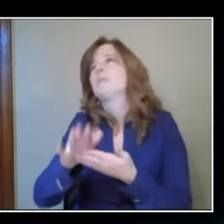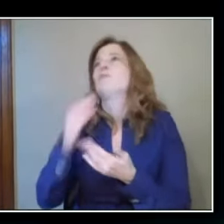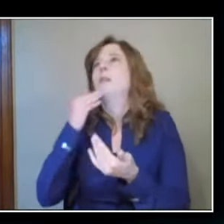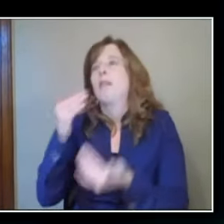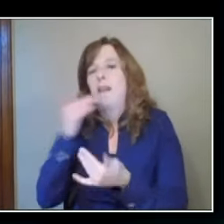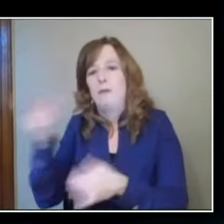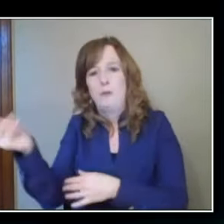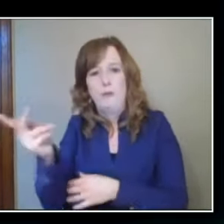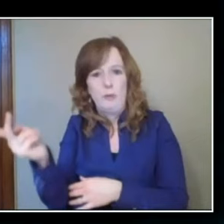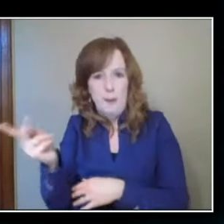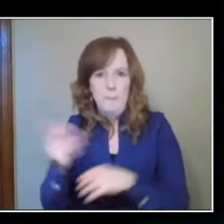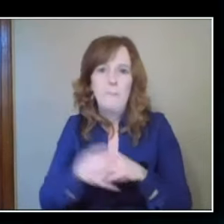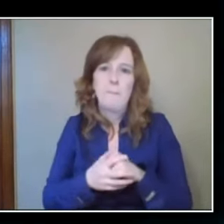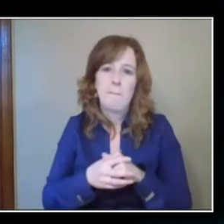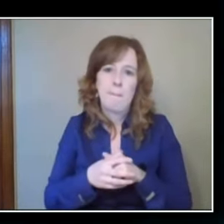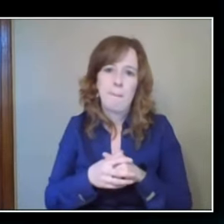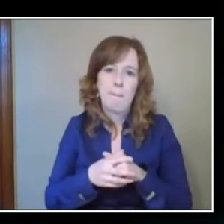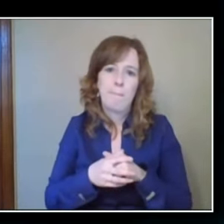then